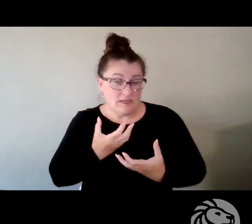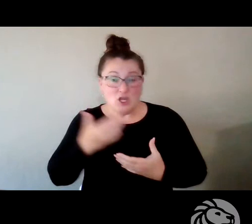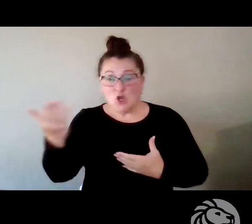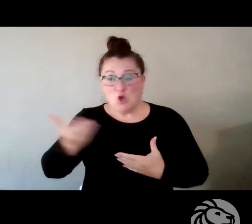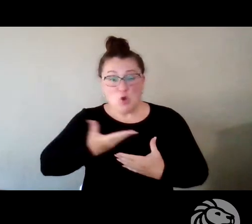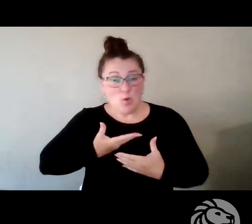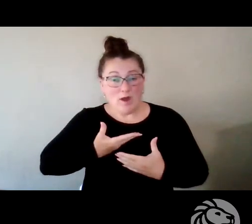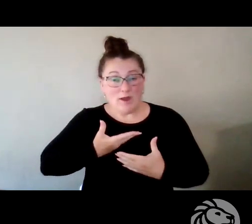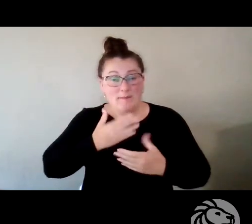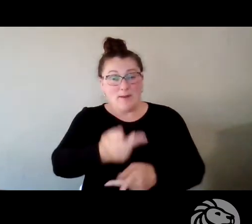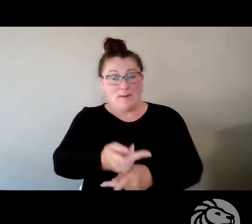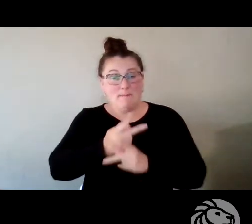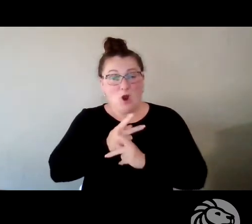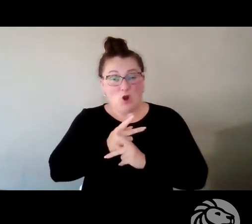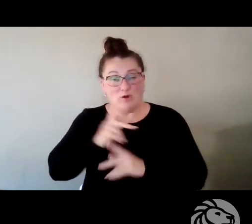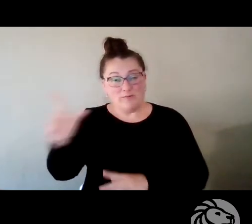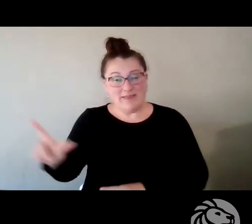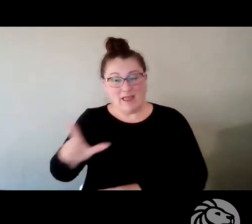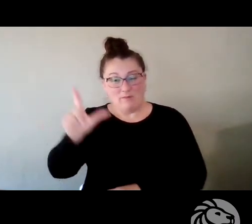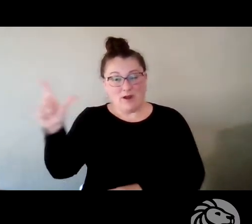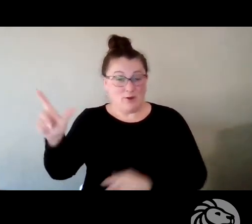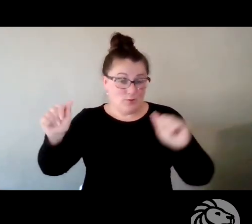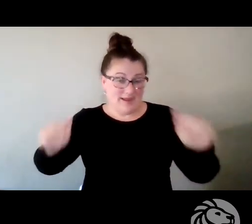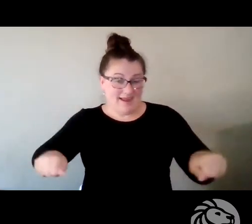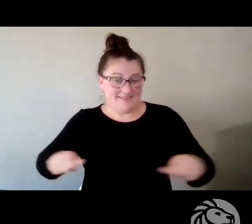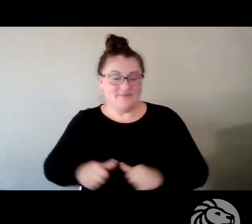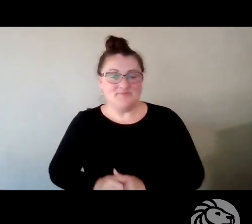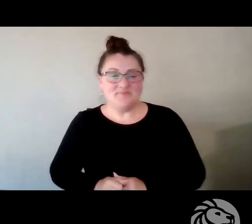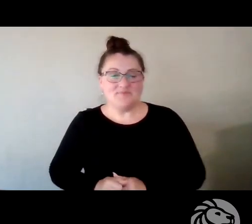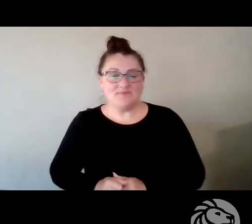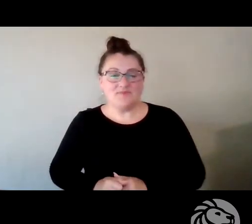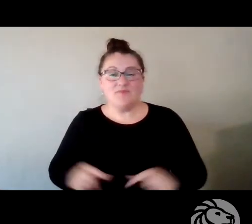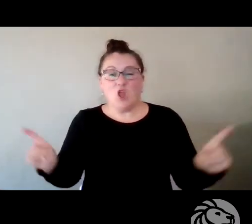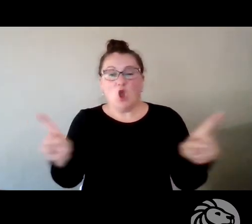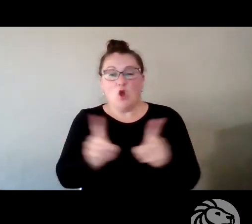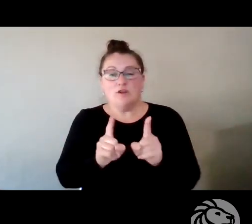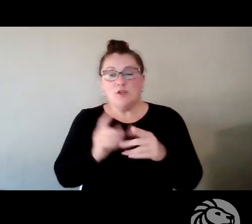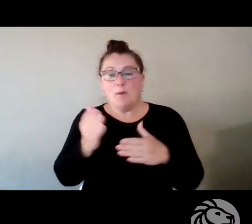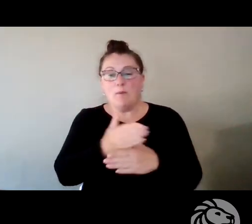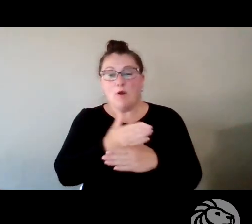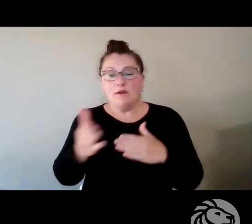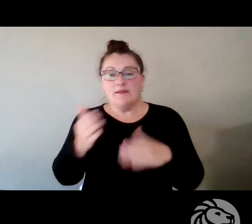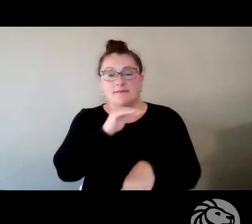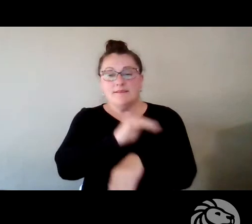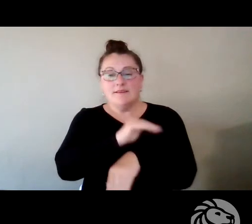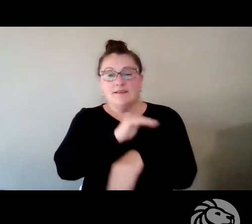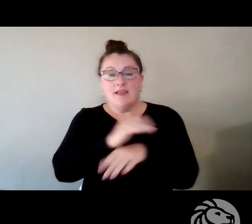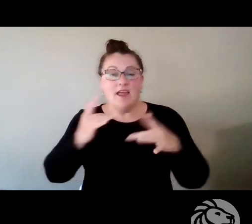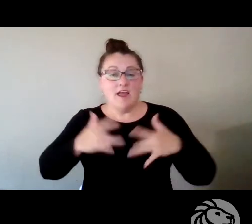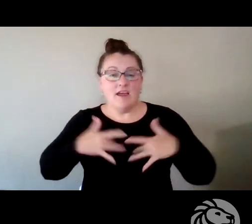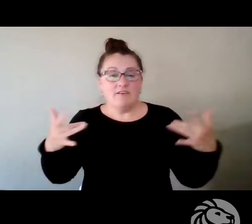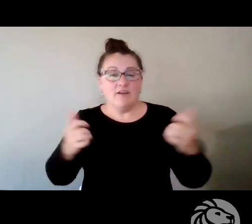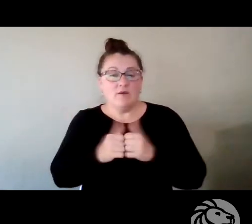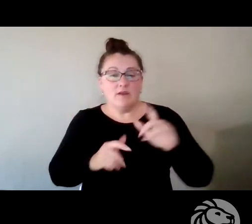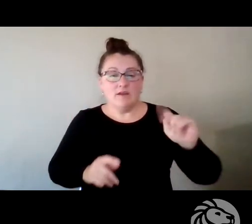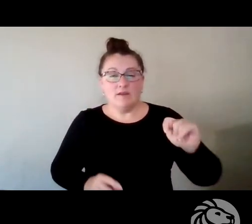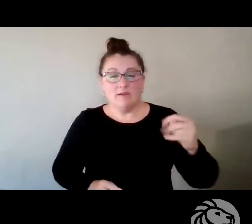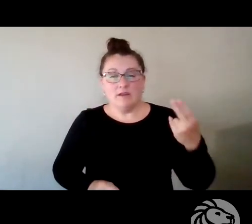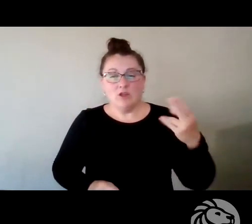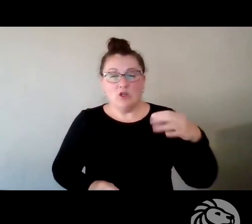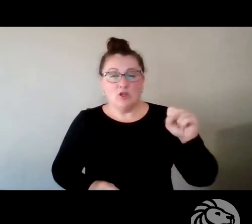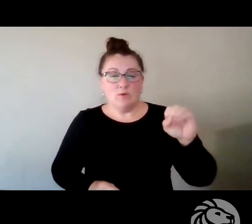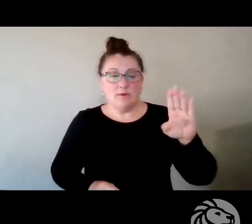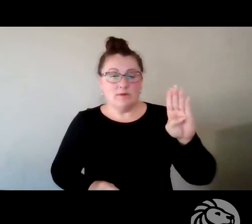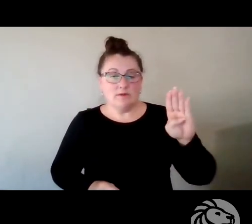to come and borrow it from the library. We're also partnering this evening's event with the Thomas Yoseloff Business